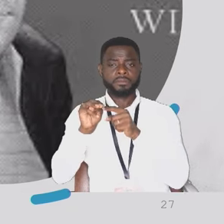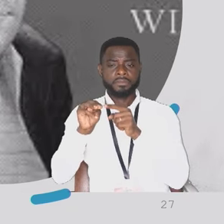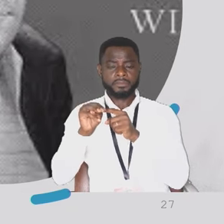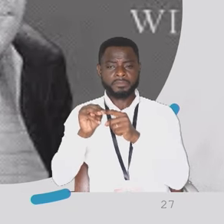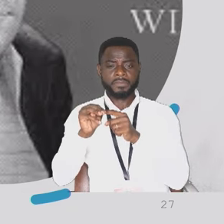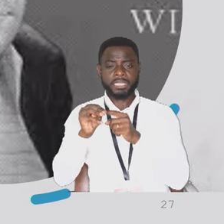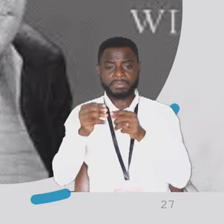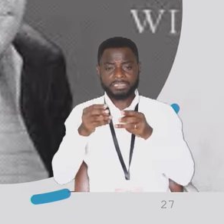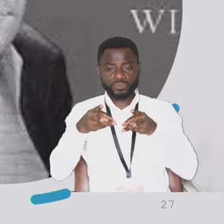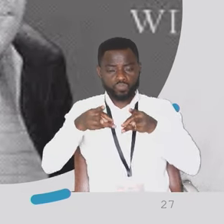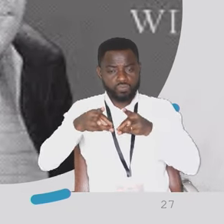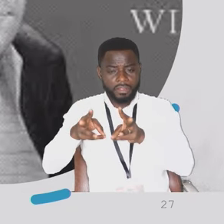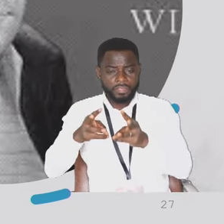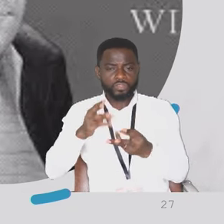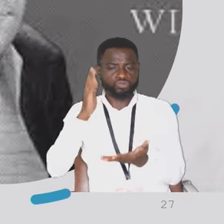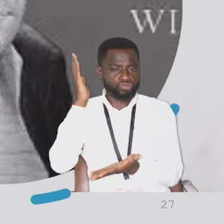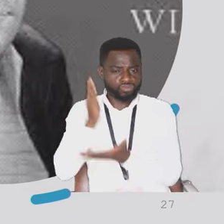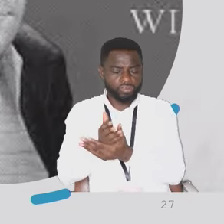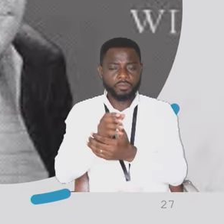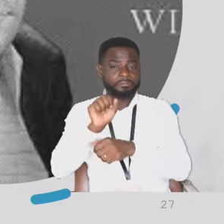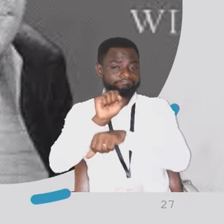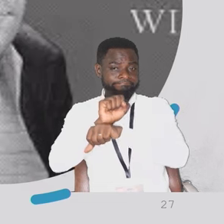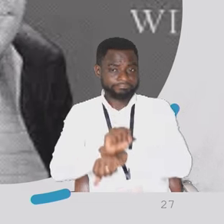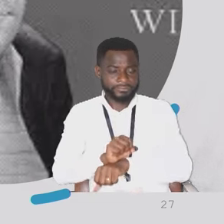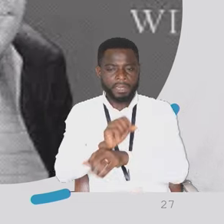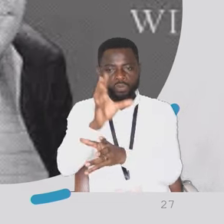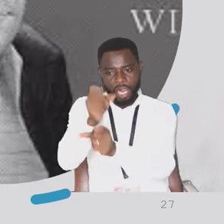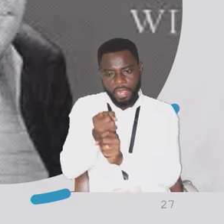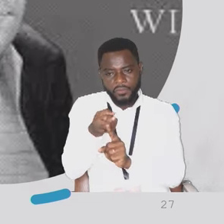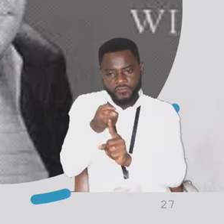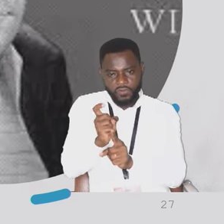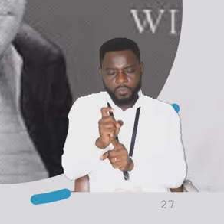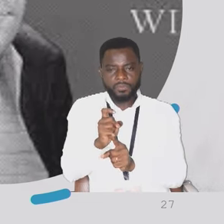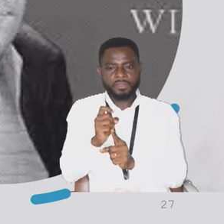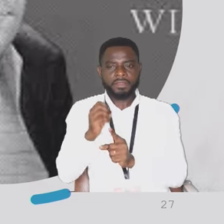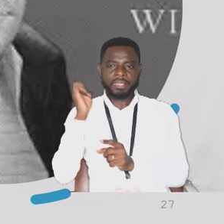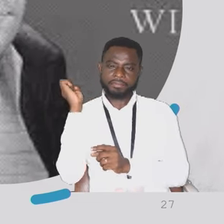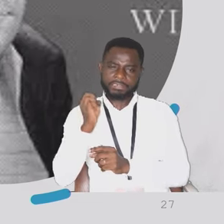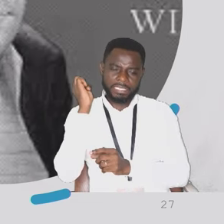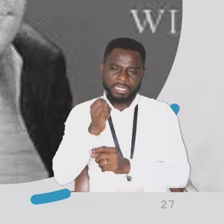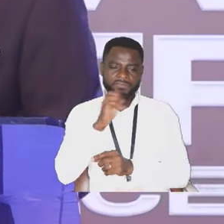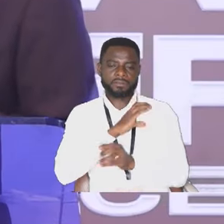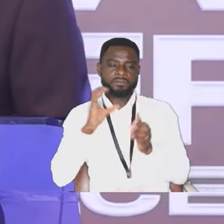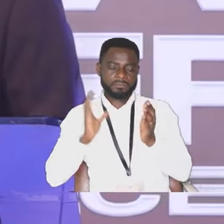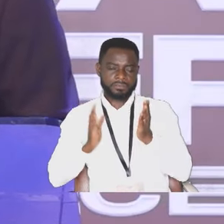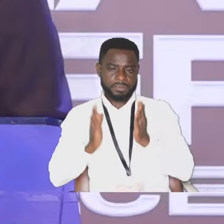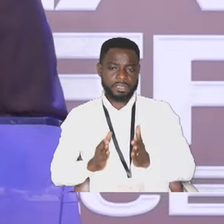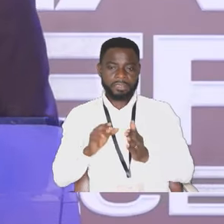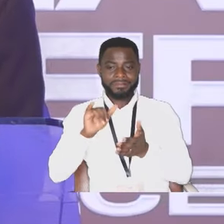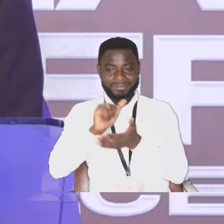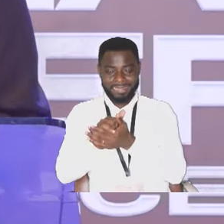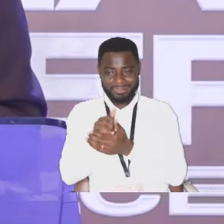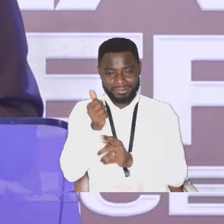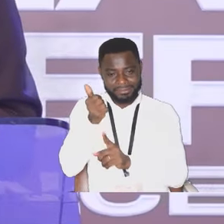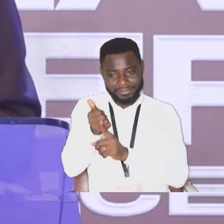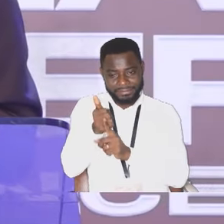abolitionism was derived in part from evangelical Christianity, to which he was converted, and